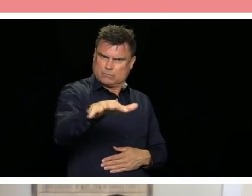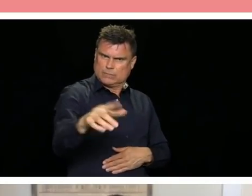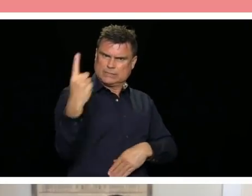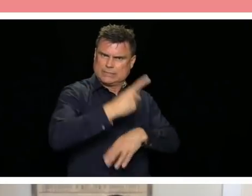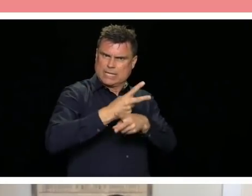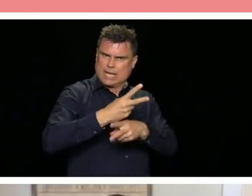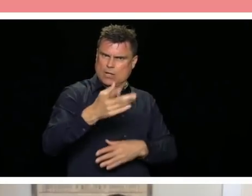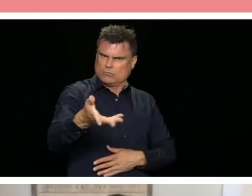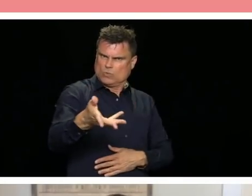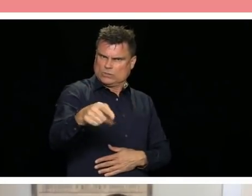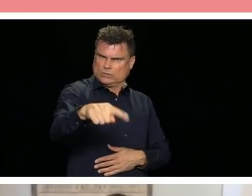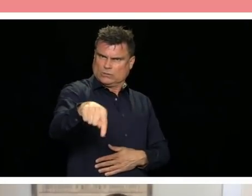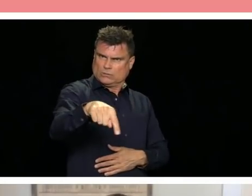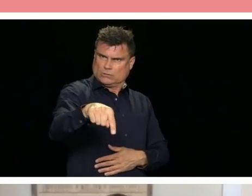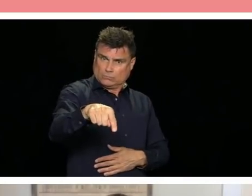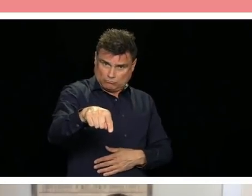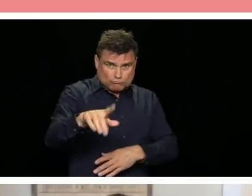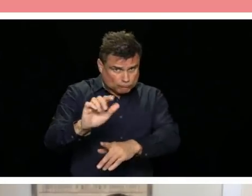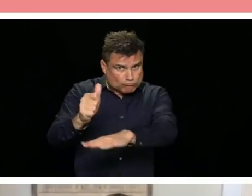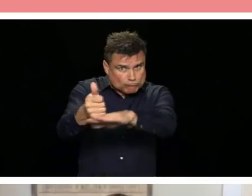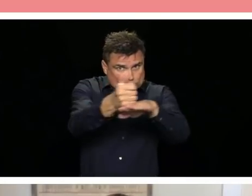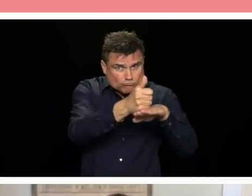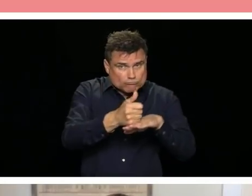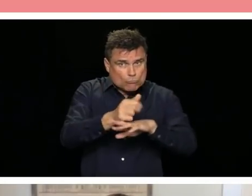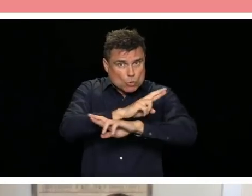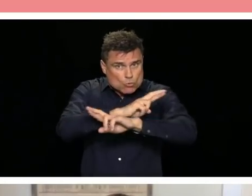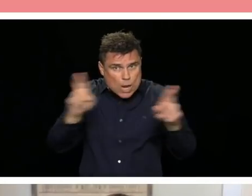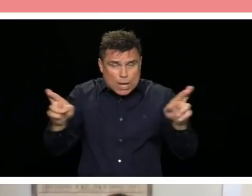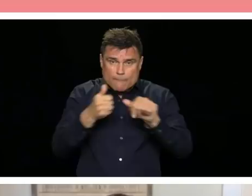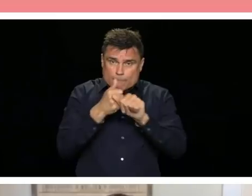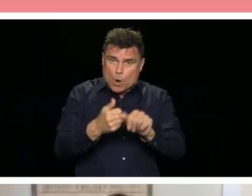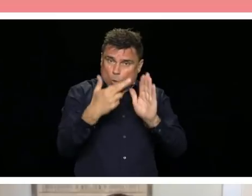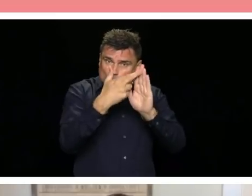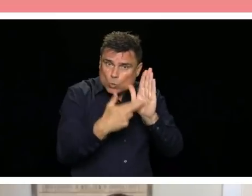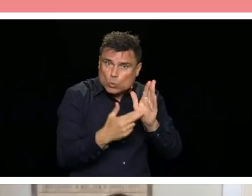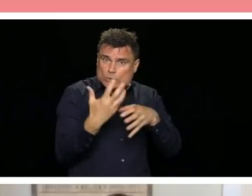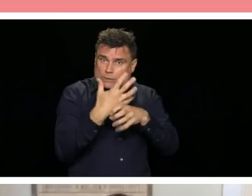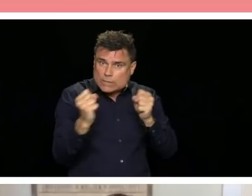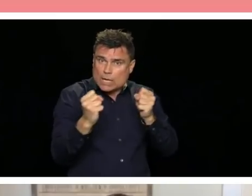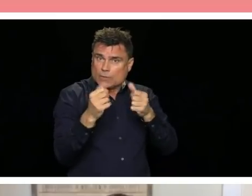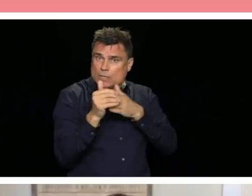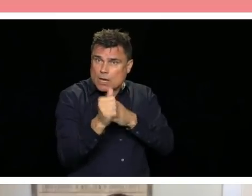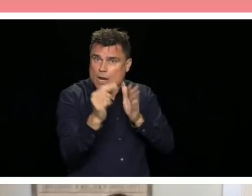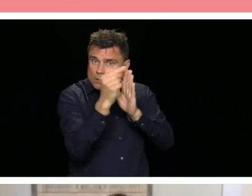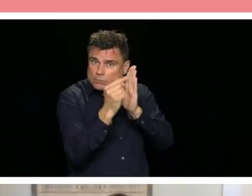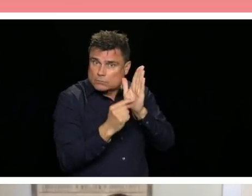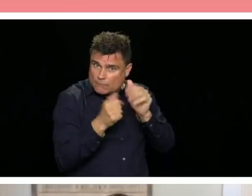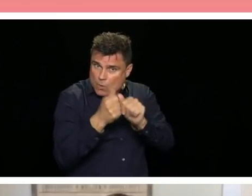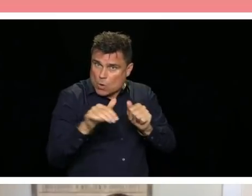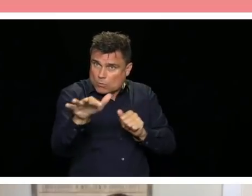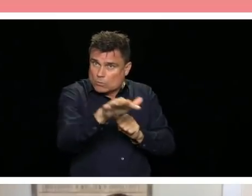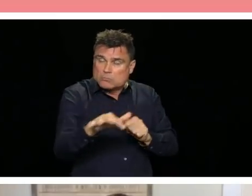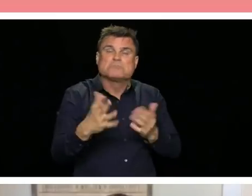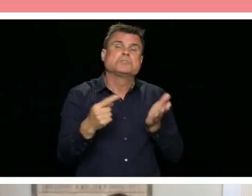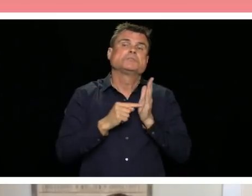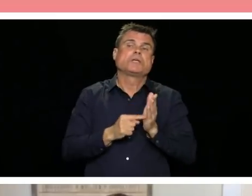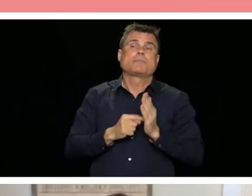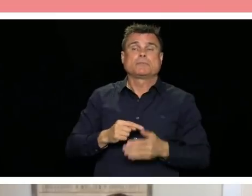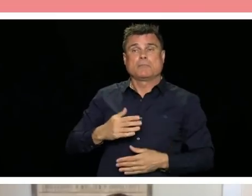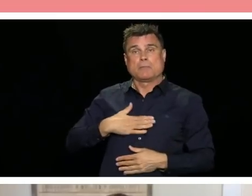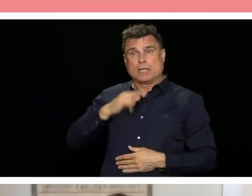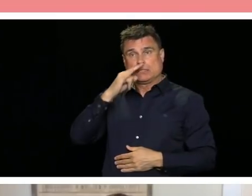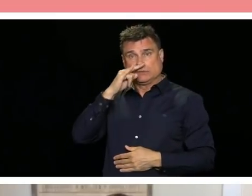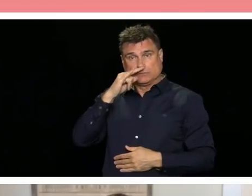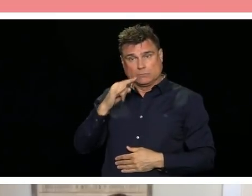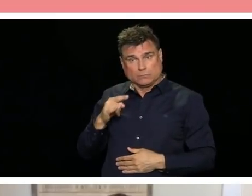children to stay home if they're sick, and for staff, do they have the mechanisms in place